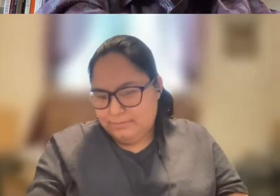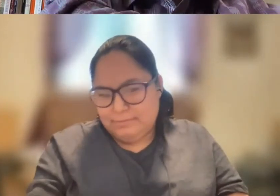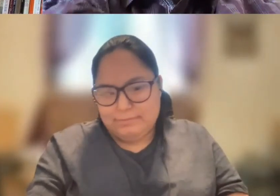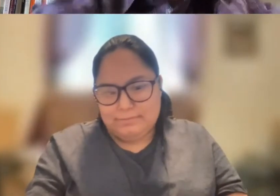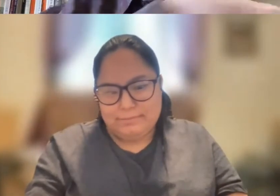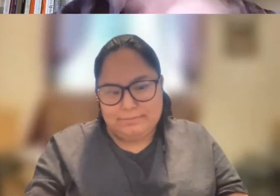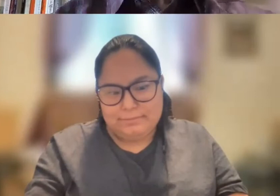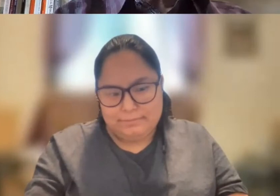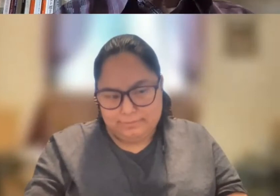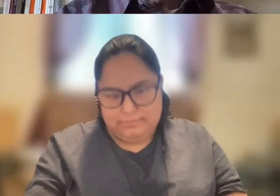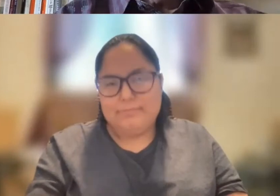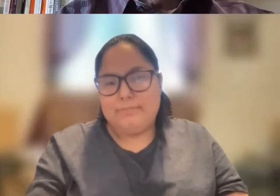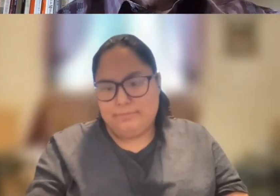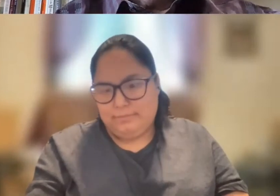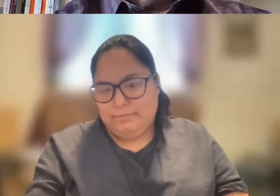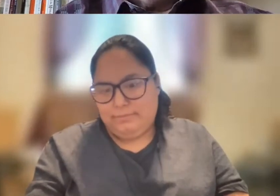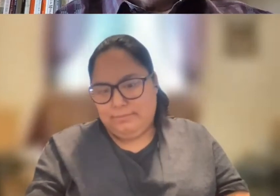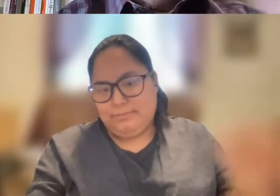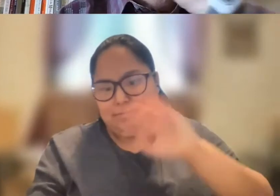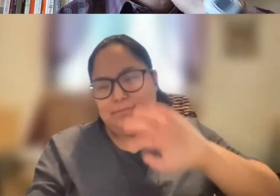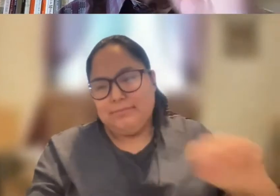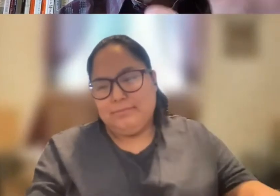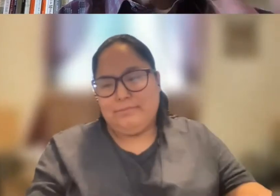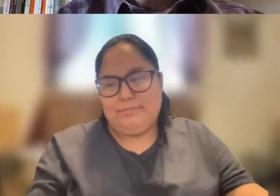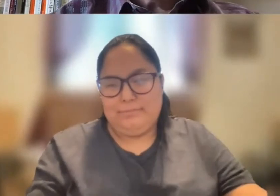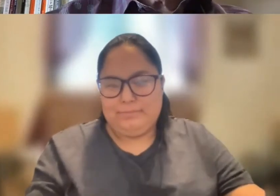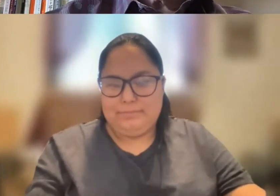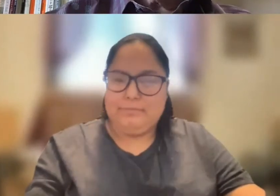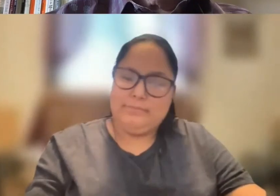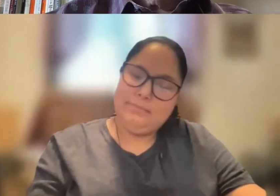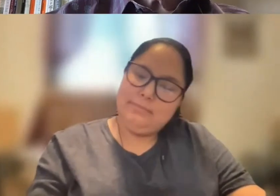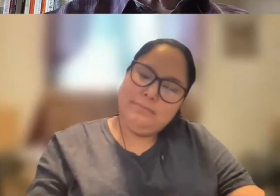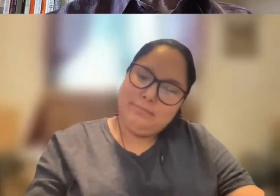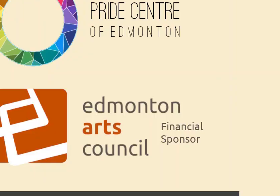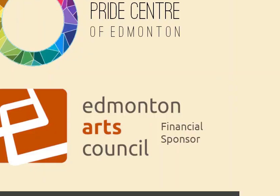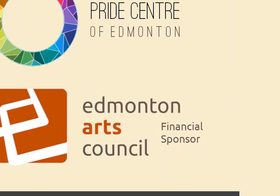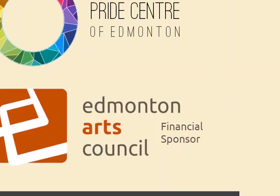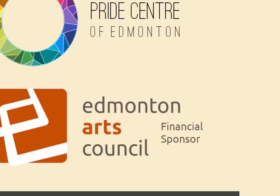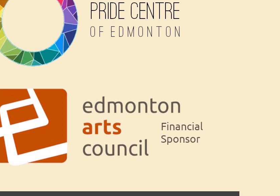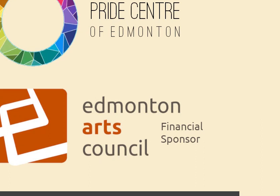week, 11 o'clock. Thank you, everybody. Thank you so much, John.